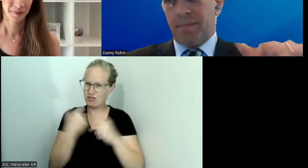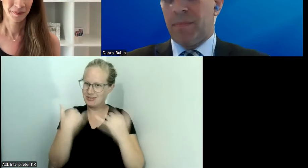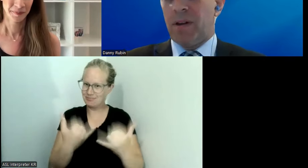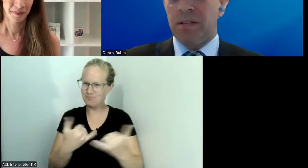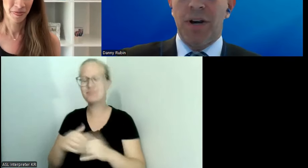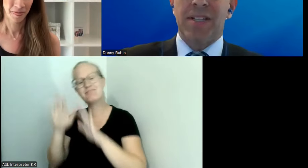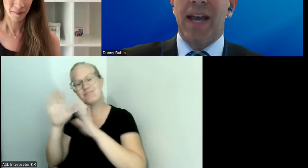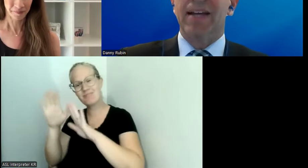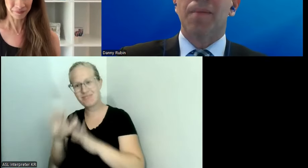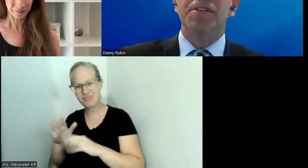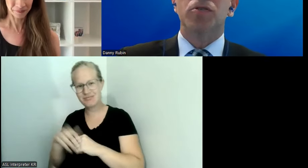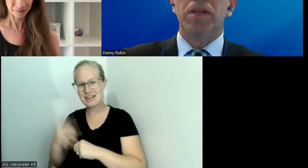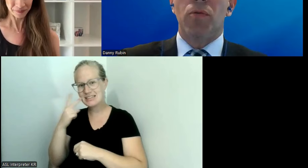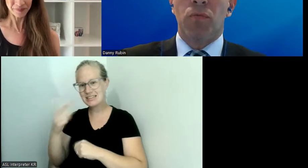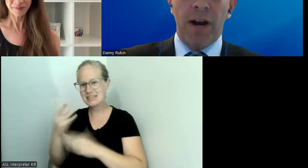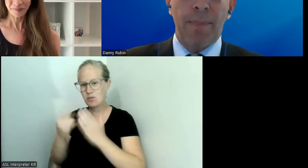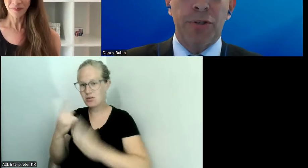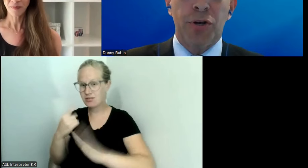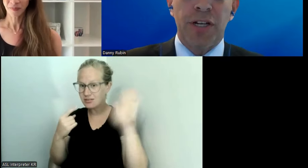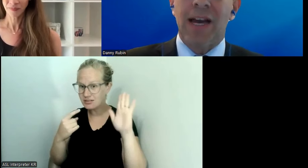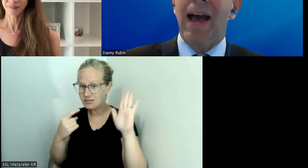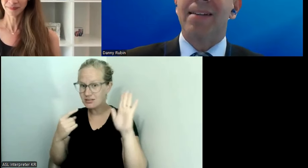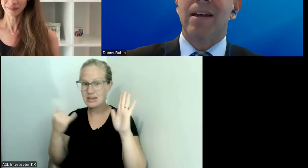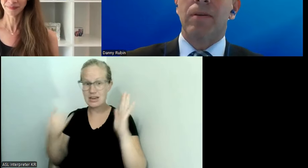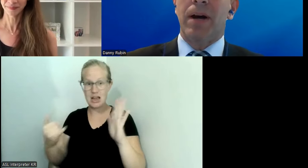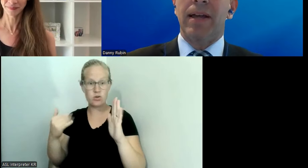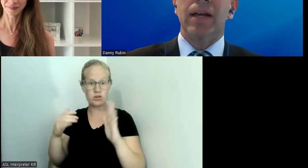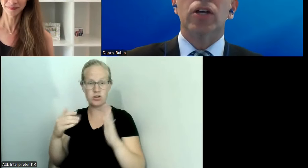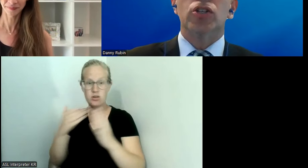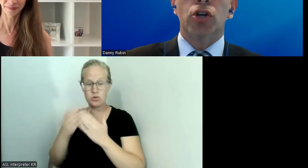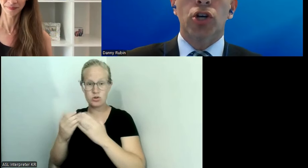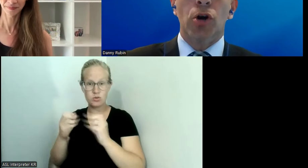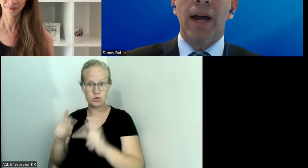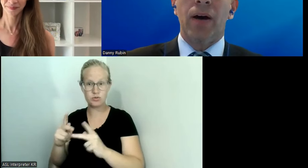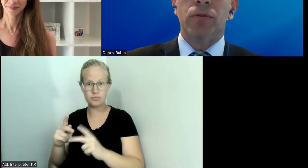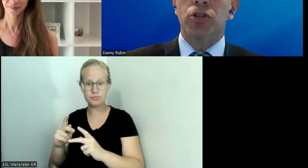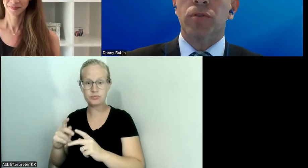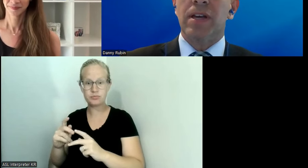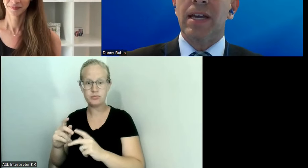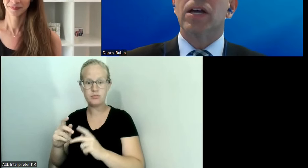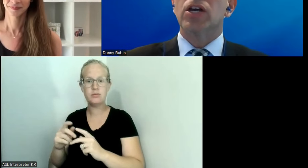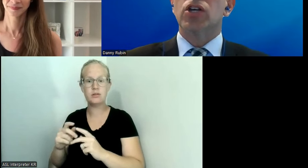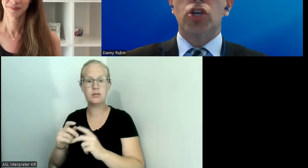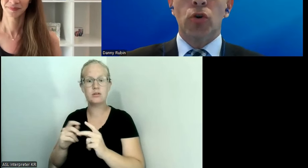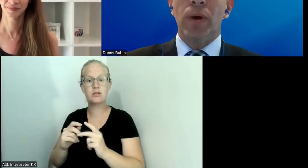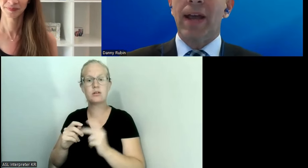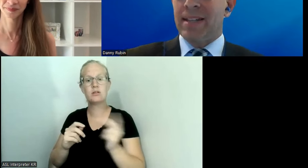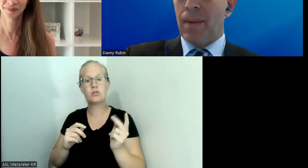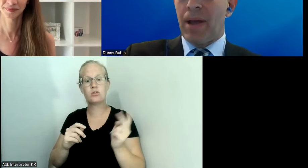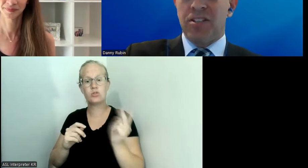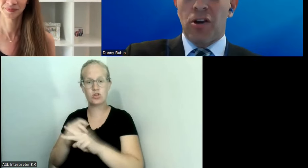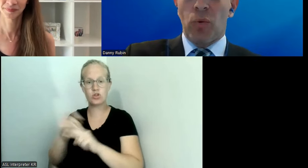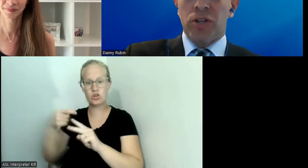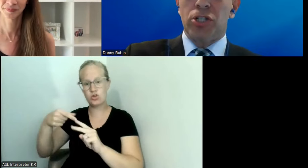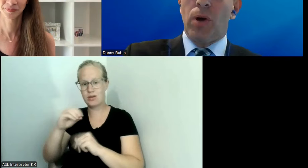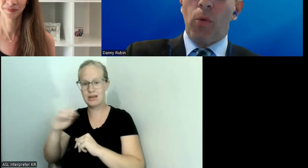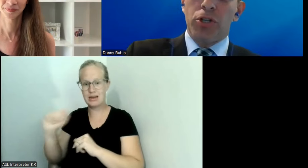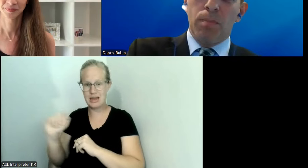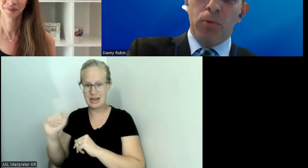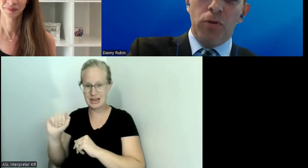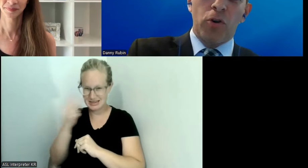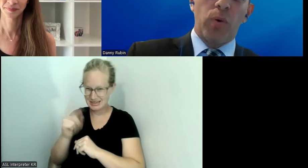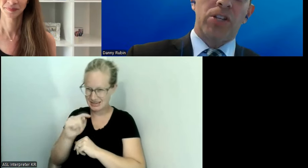see, um, someone has a hand up. This would be the right opportunity to ask everybody to go now to the Q and a and Tammy, I see your